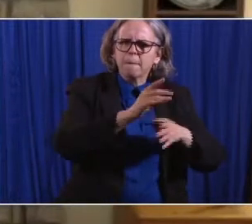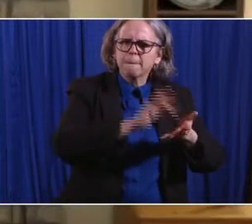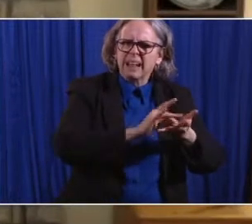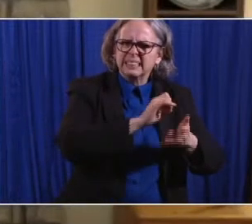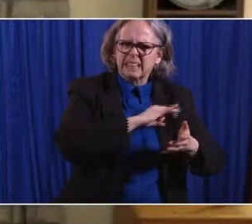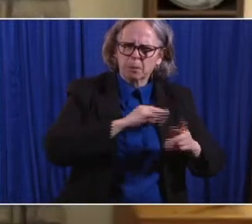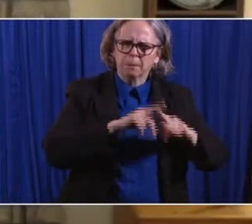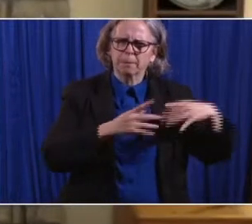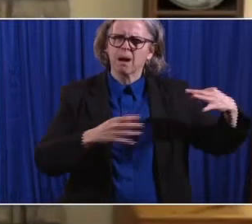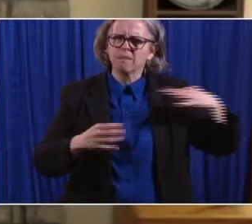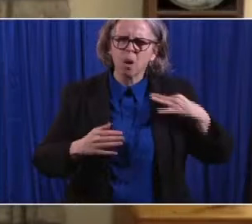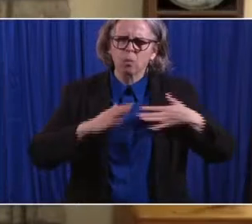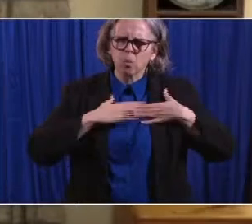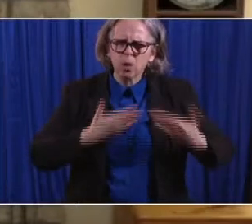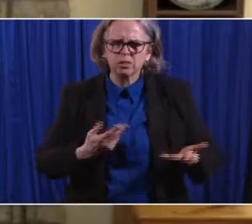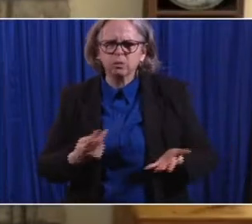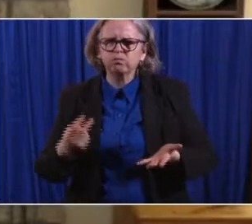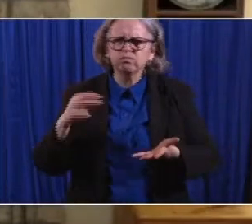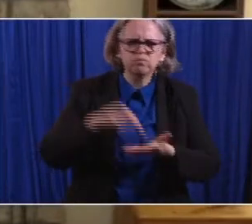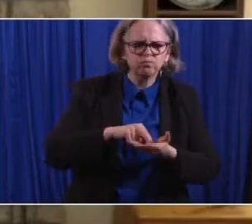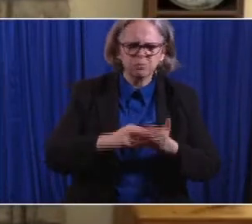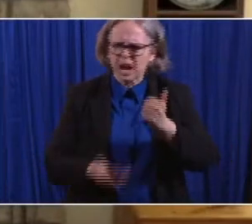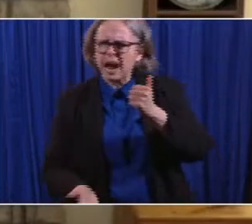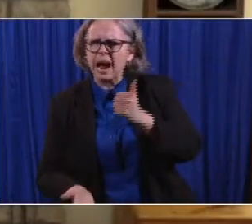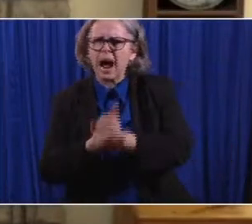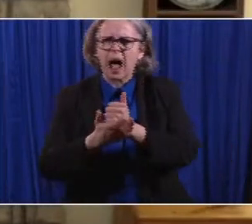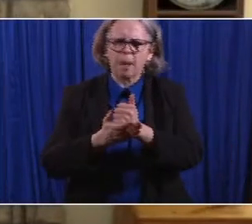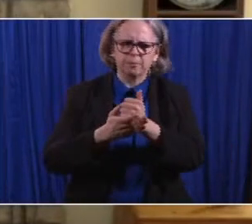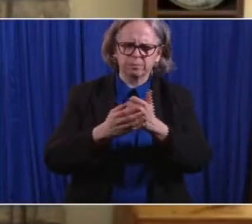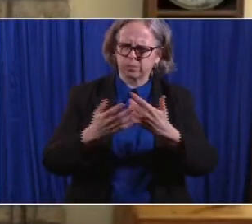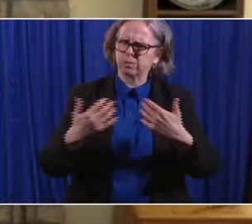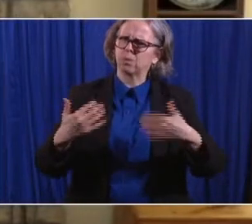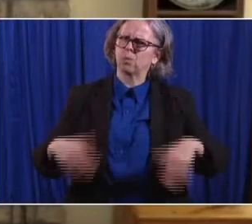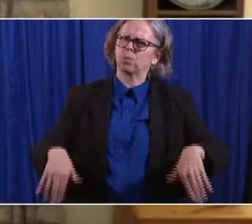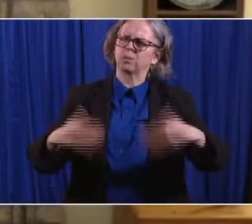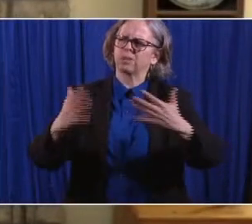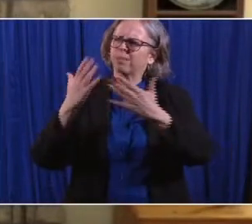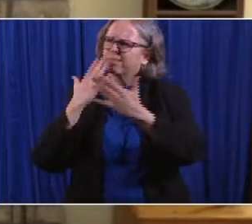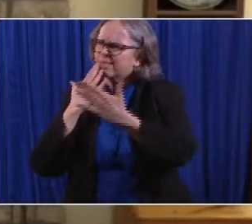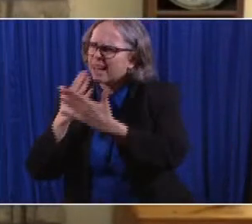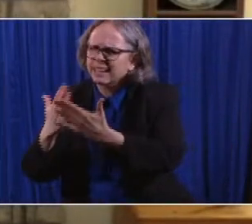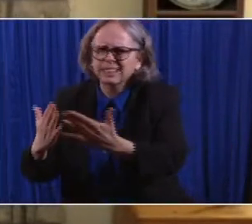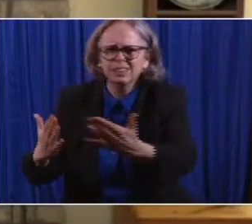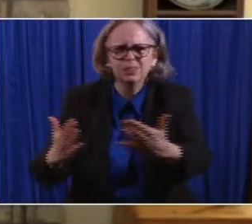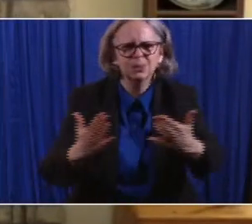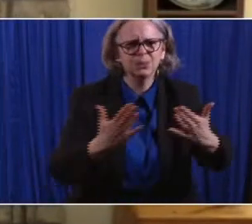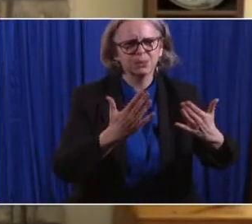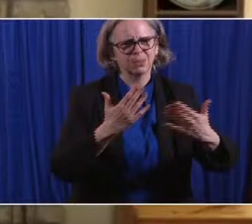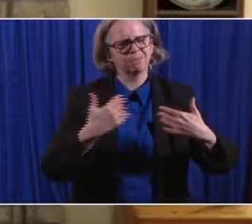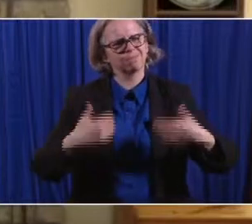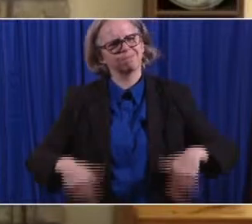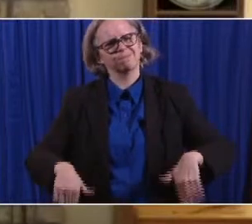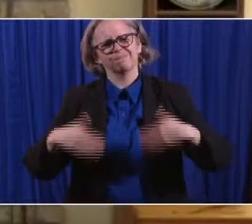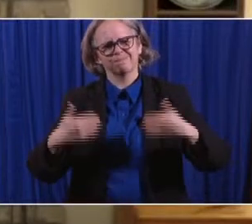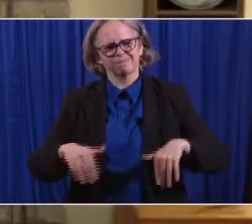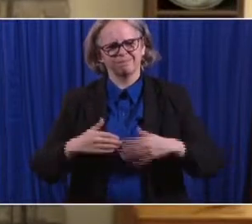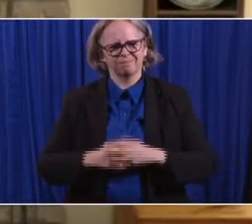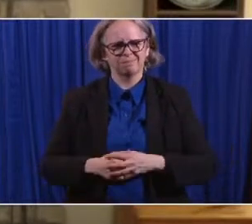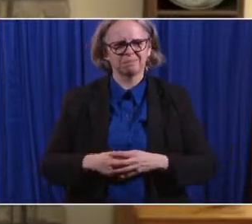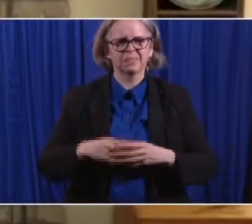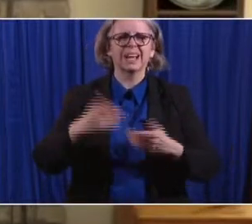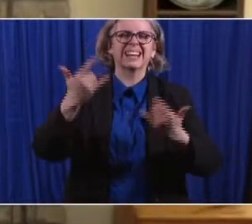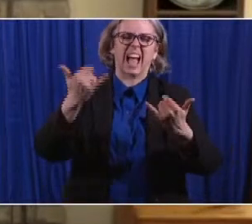We're very, very grateful for everything that they're doing. Eric, let's go and look at some of the numbers real quickly.